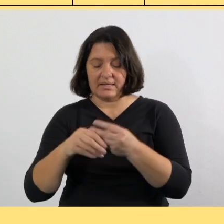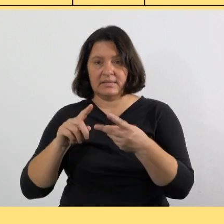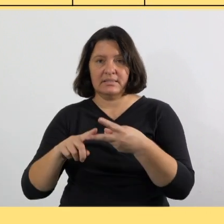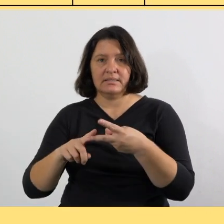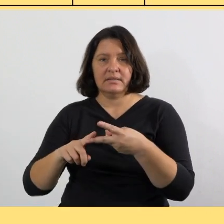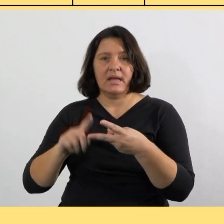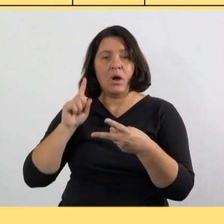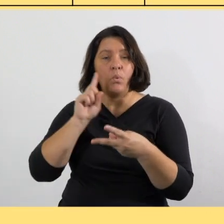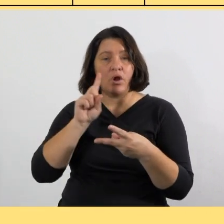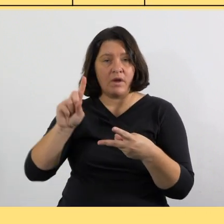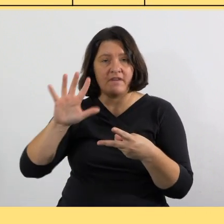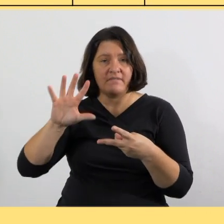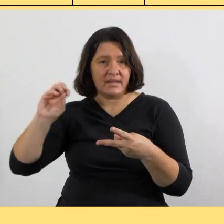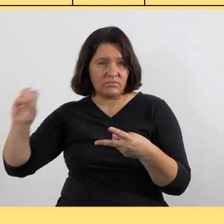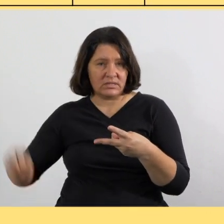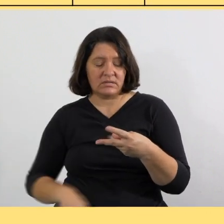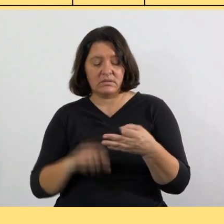your 11,500,